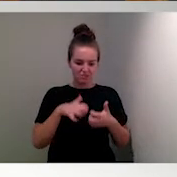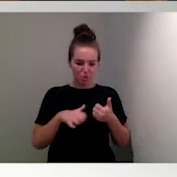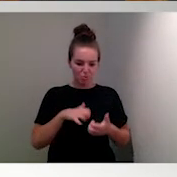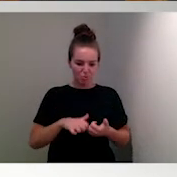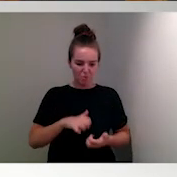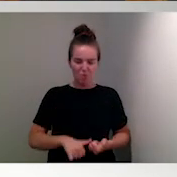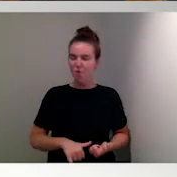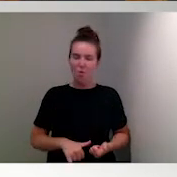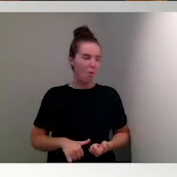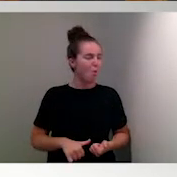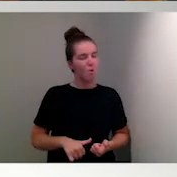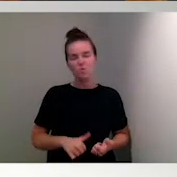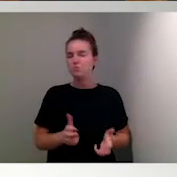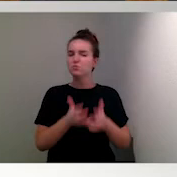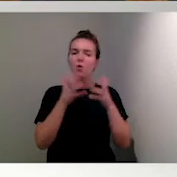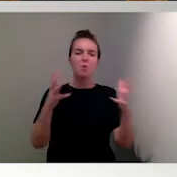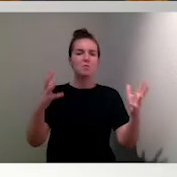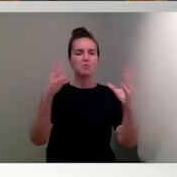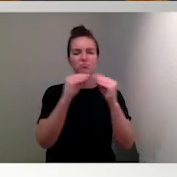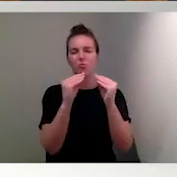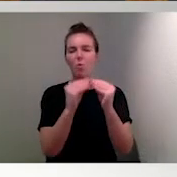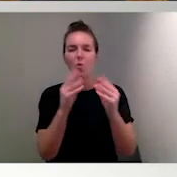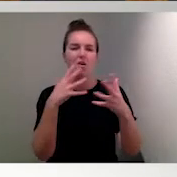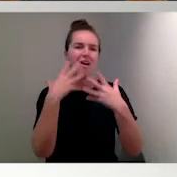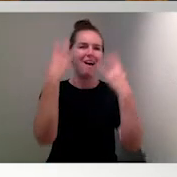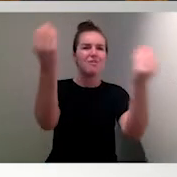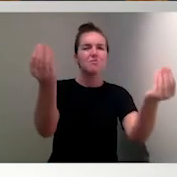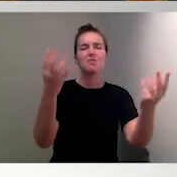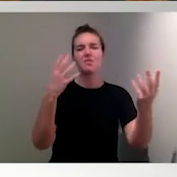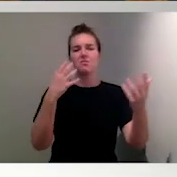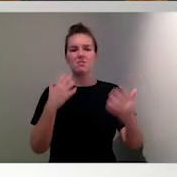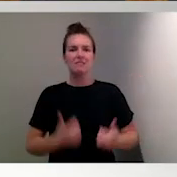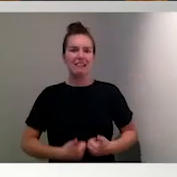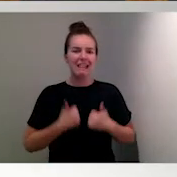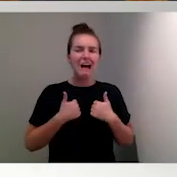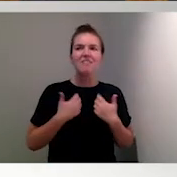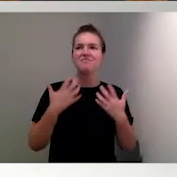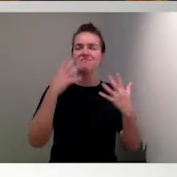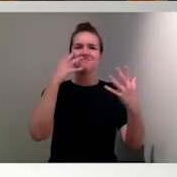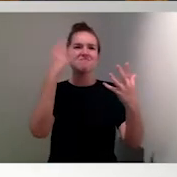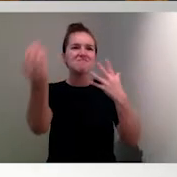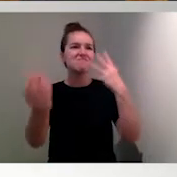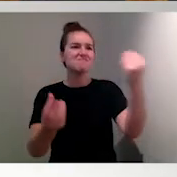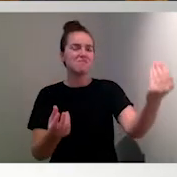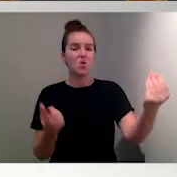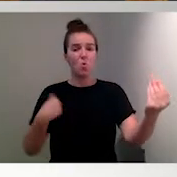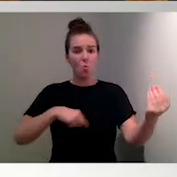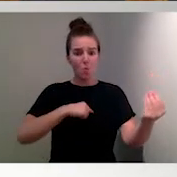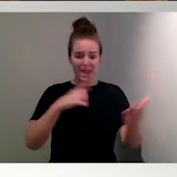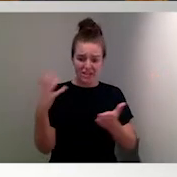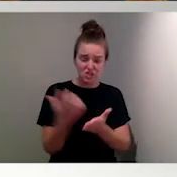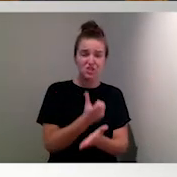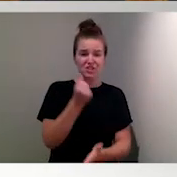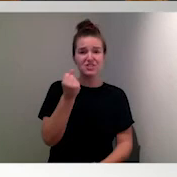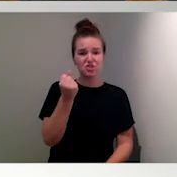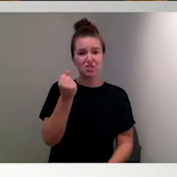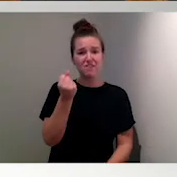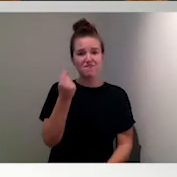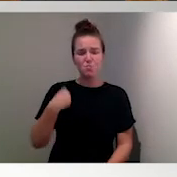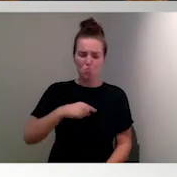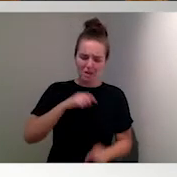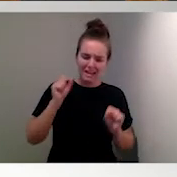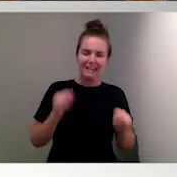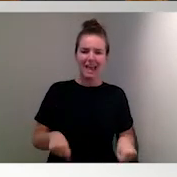so much life to live, and we deserve to get to live that life. So I'd love to open up the time to